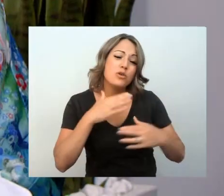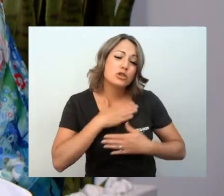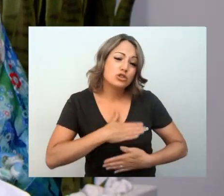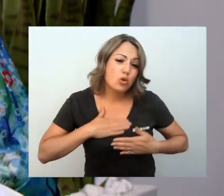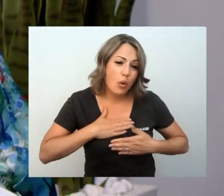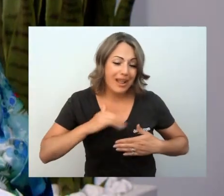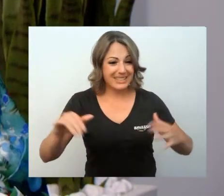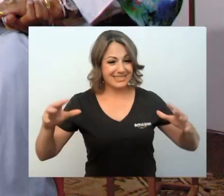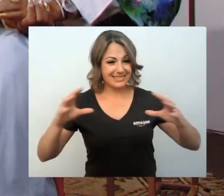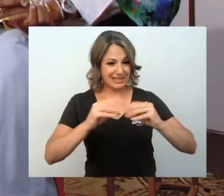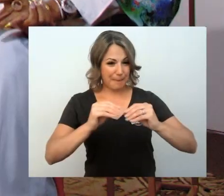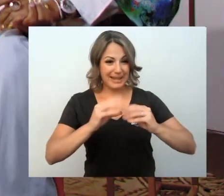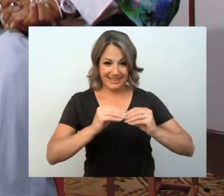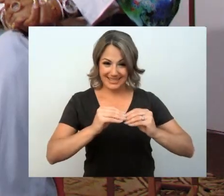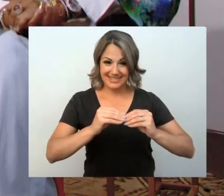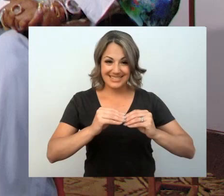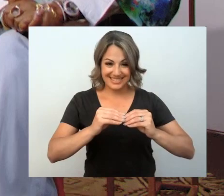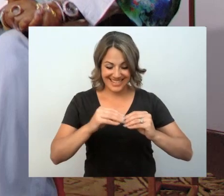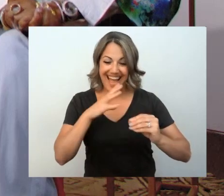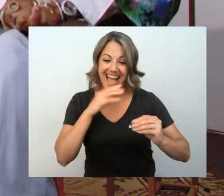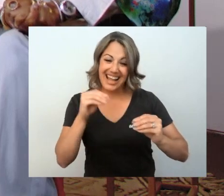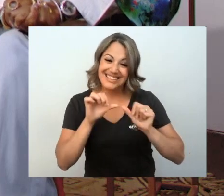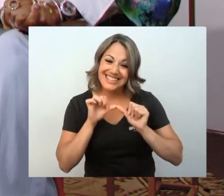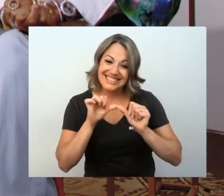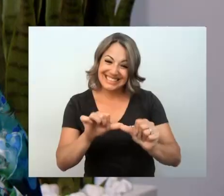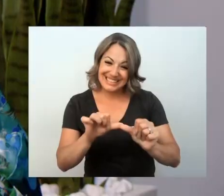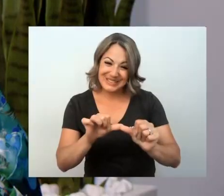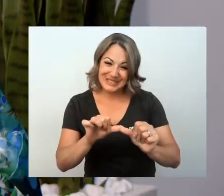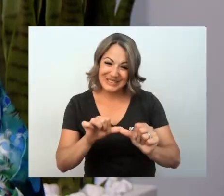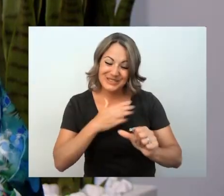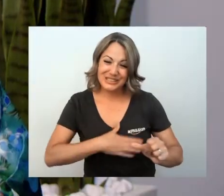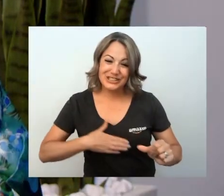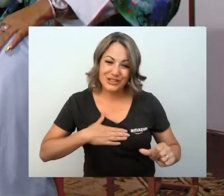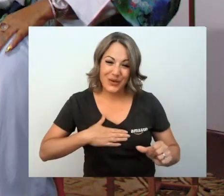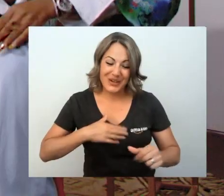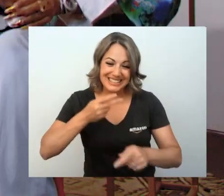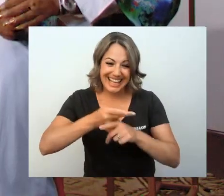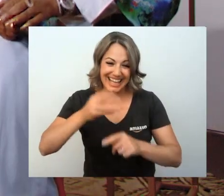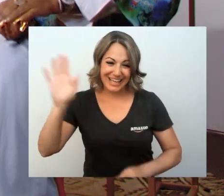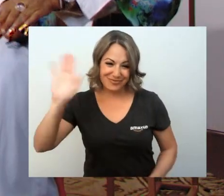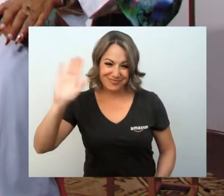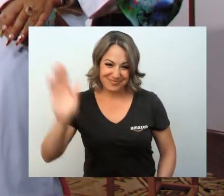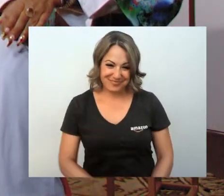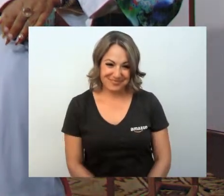every moment of this summit, and we hope that you continue to enjoy. Take care. Thank you.